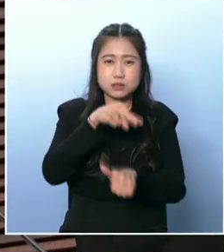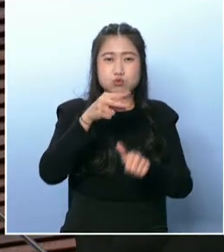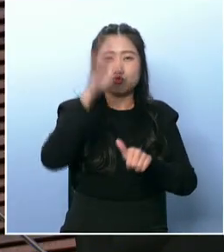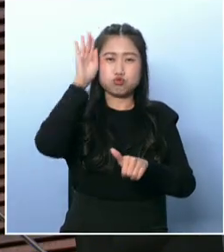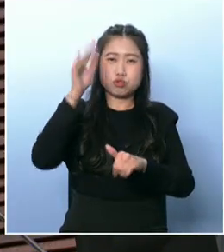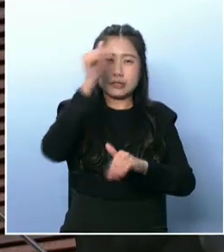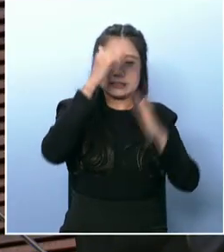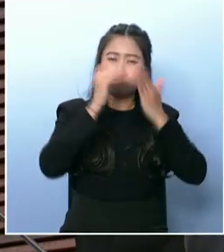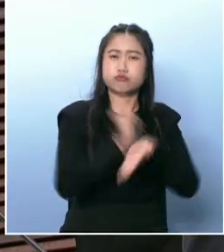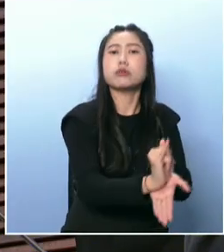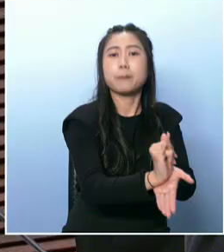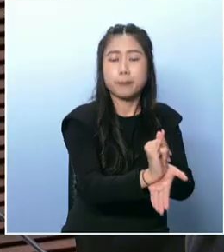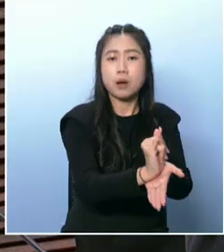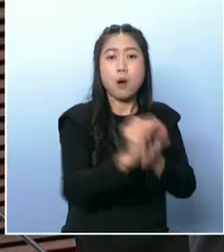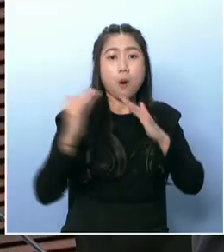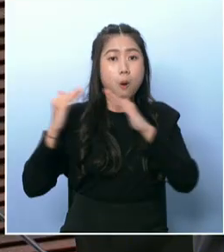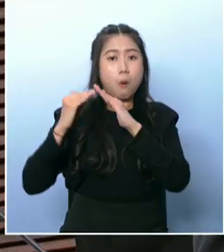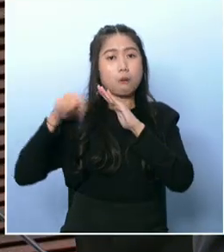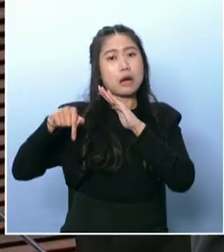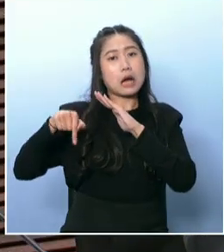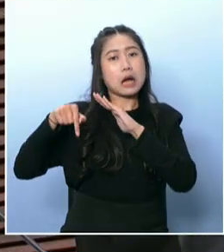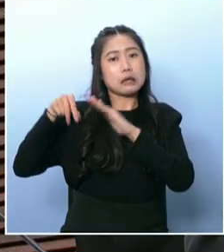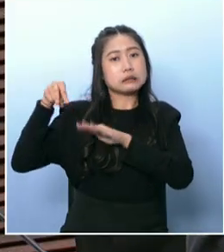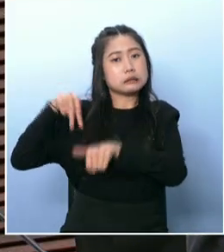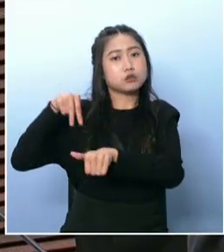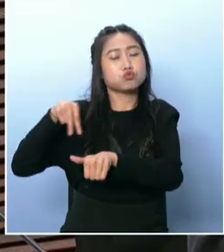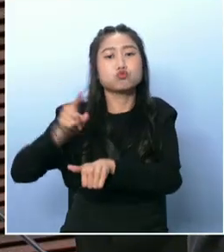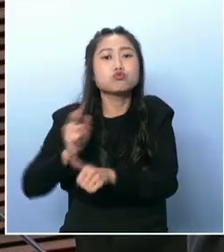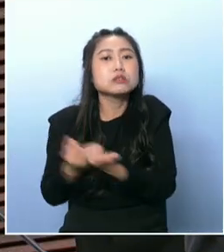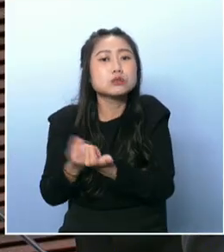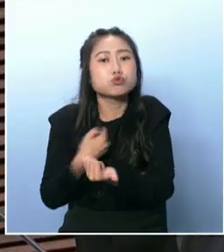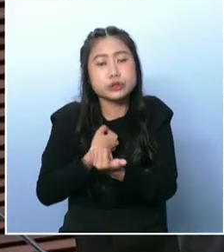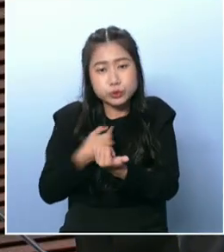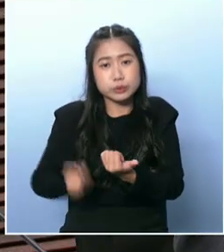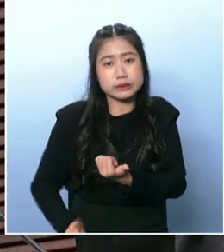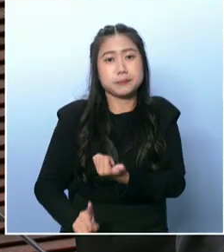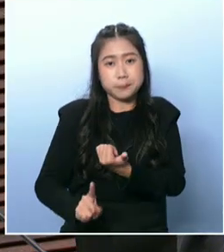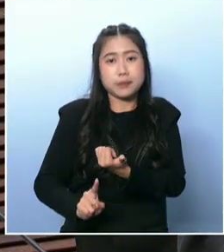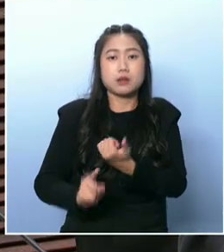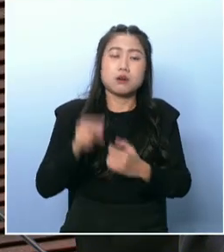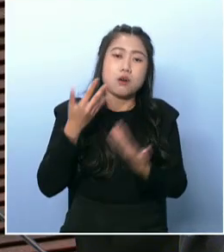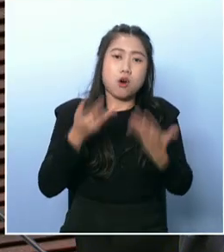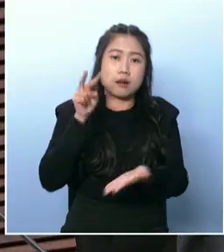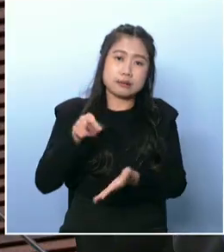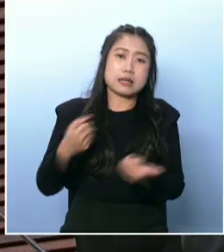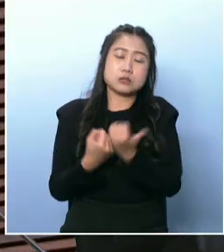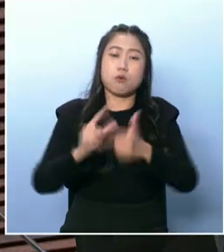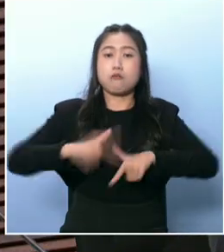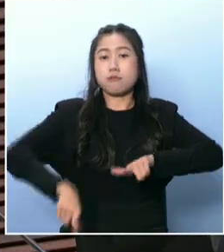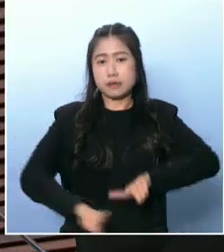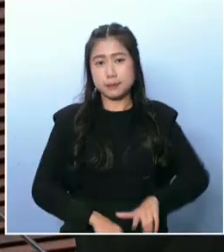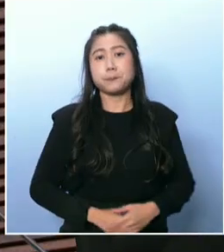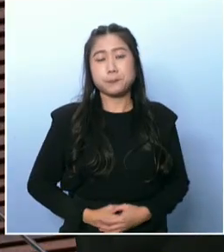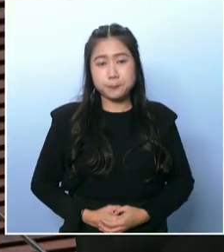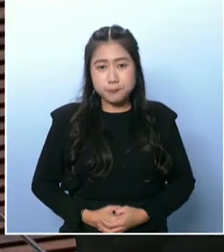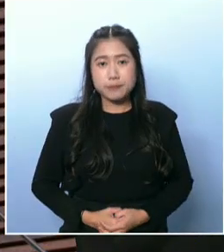authority. So if the carer is being hospitalized, so the person who needs to be cared, we will try to see how we